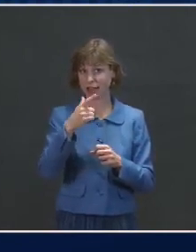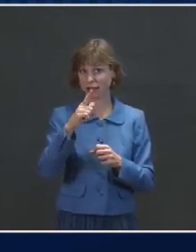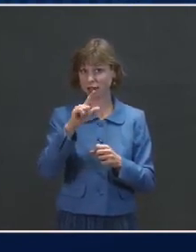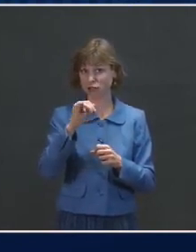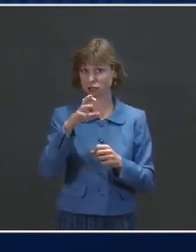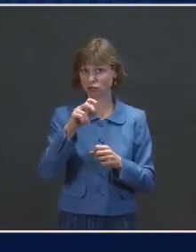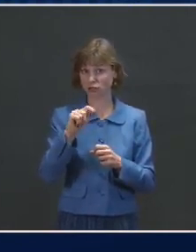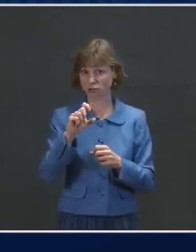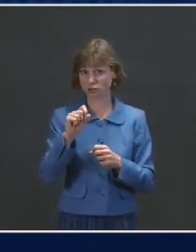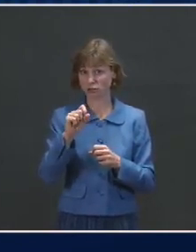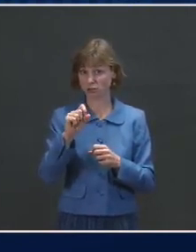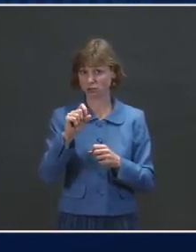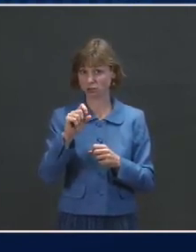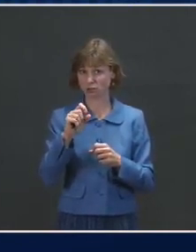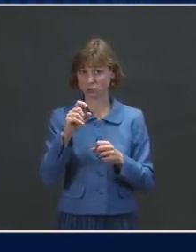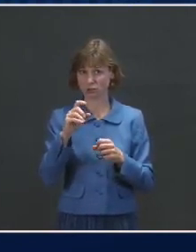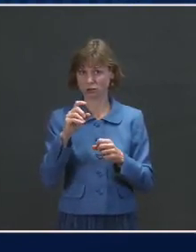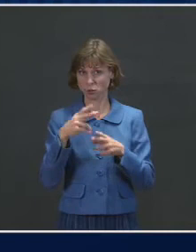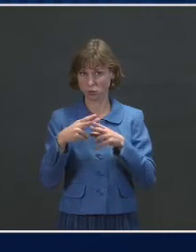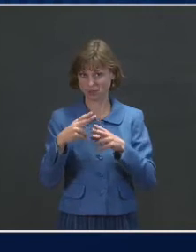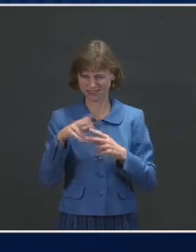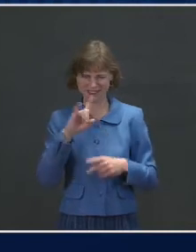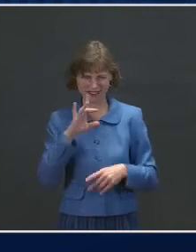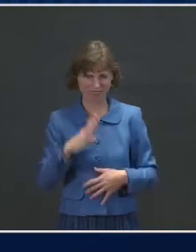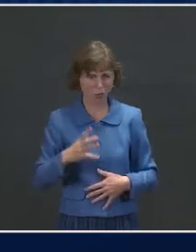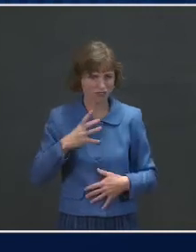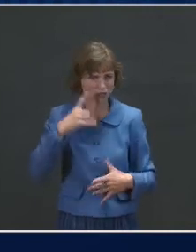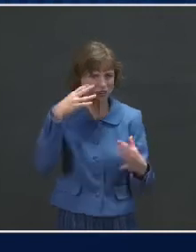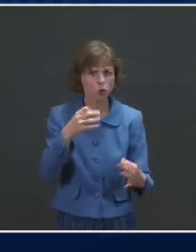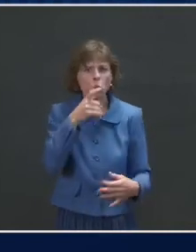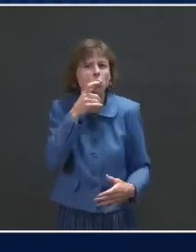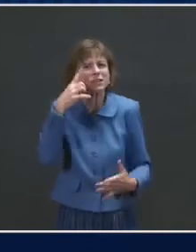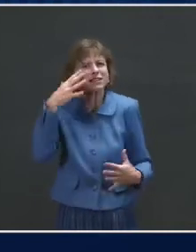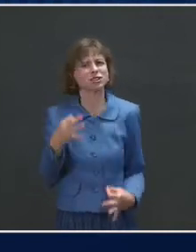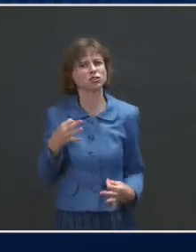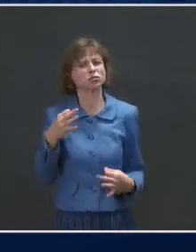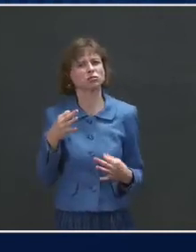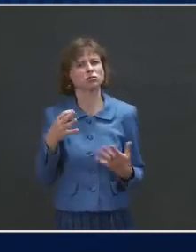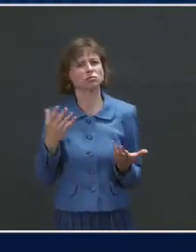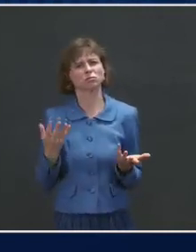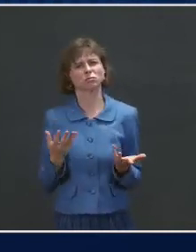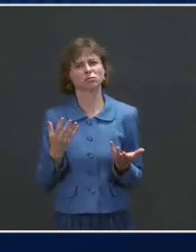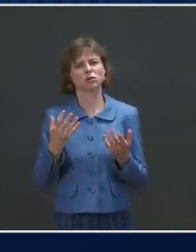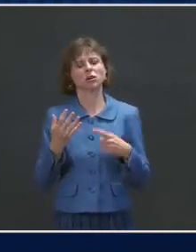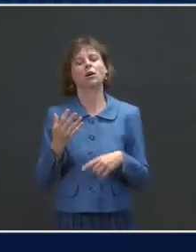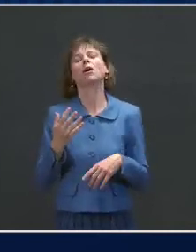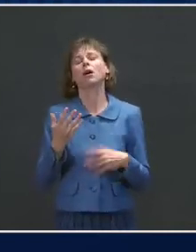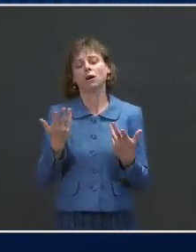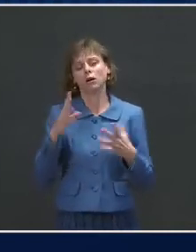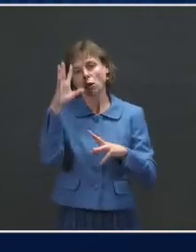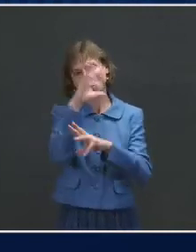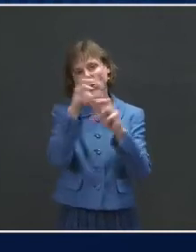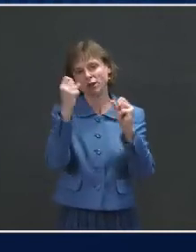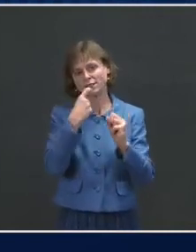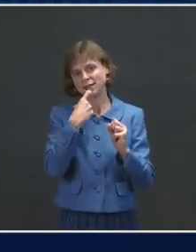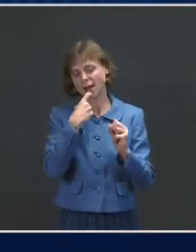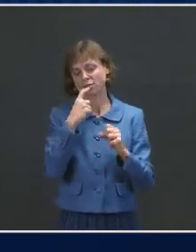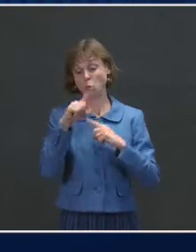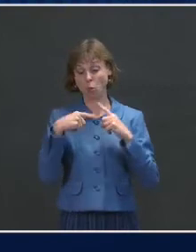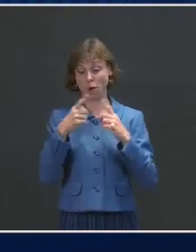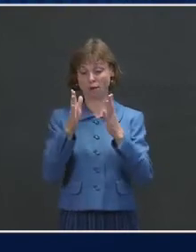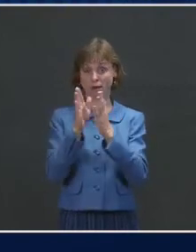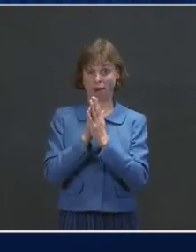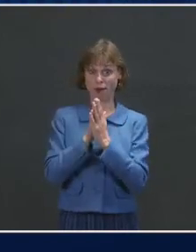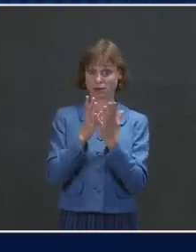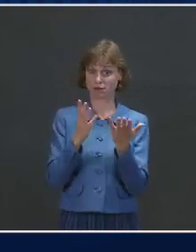received any? And is that the official decision, or who is that decision left up to? Well, the president said when asked that